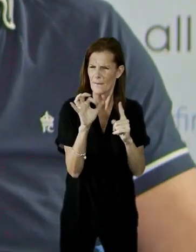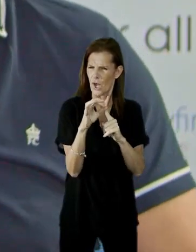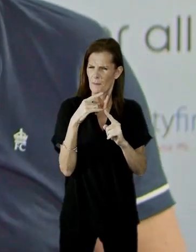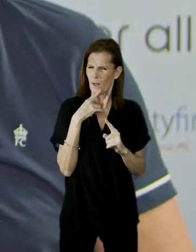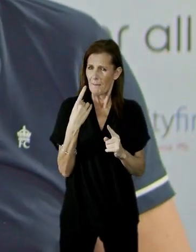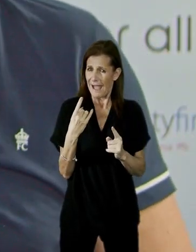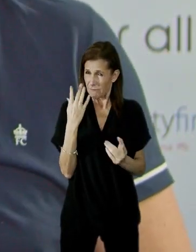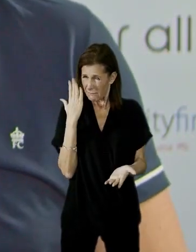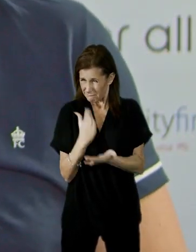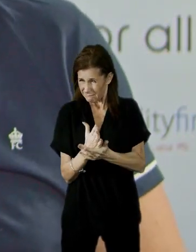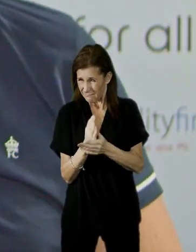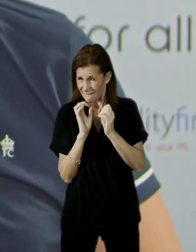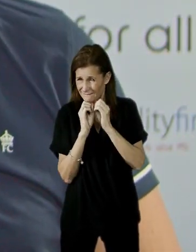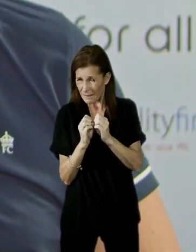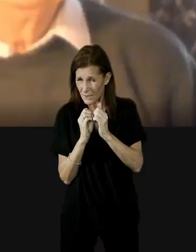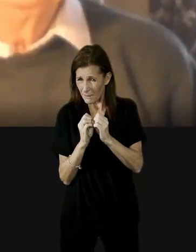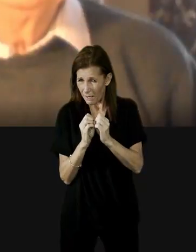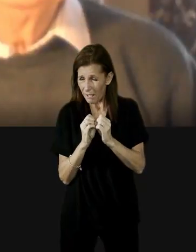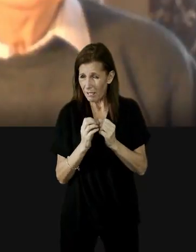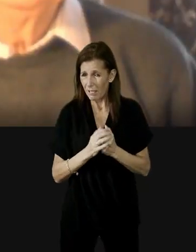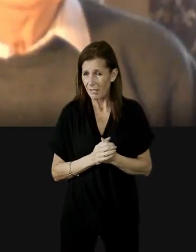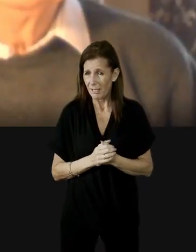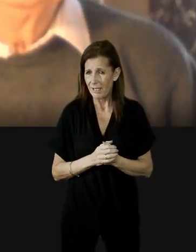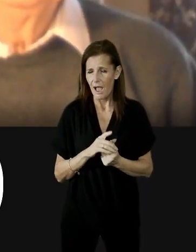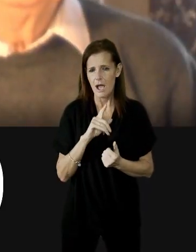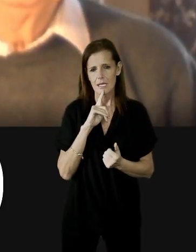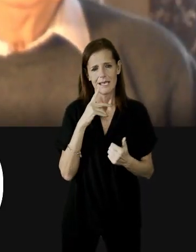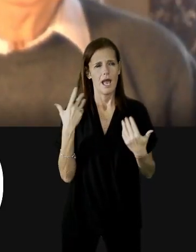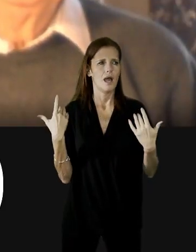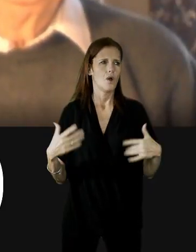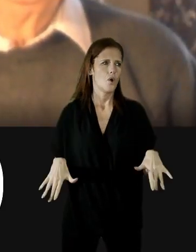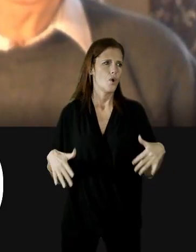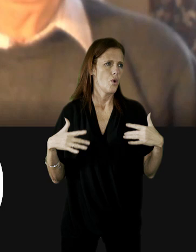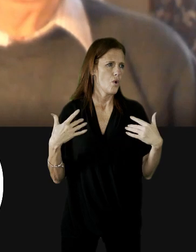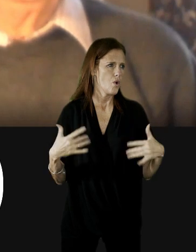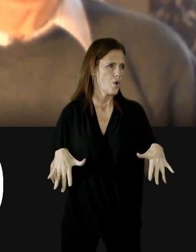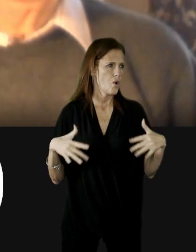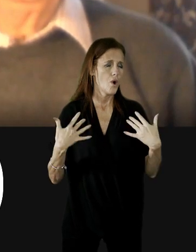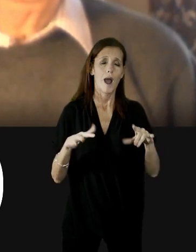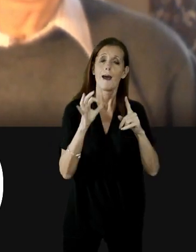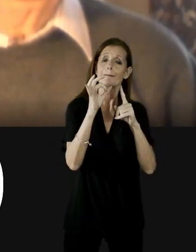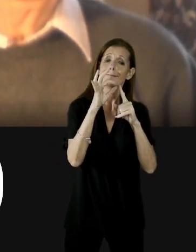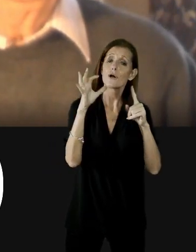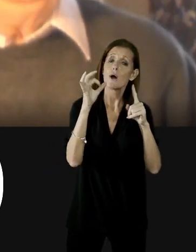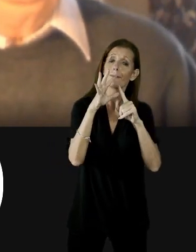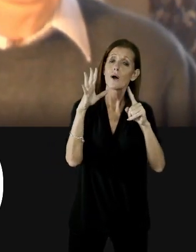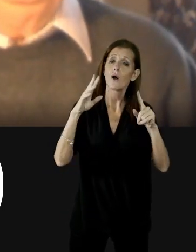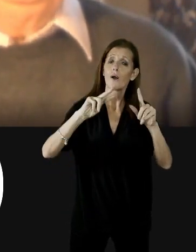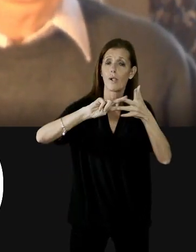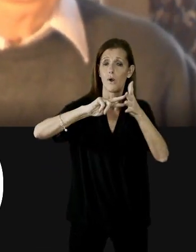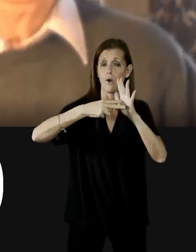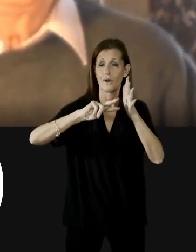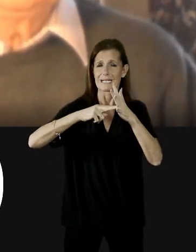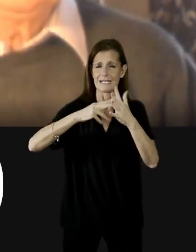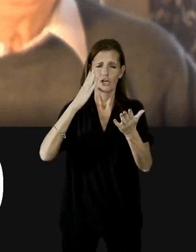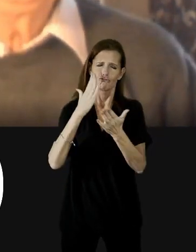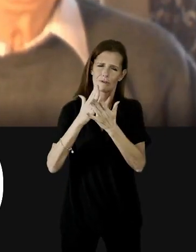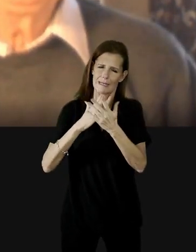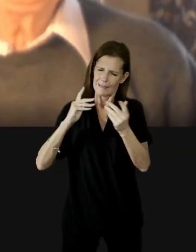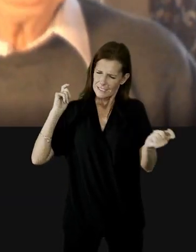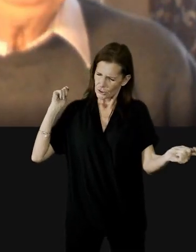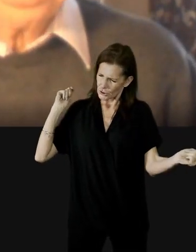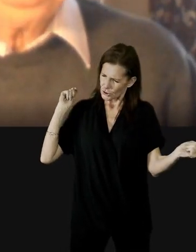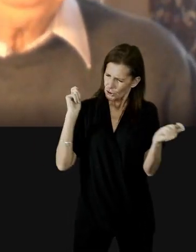Purple Pound? How valuable is it? Yeah, absolutely. So Purple is an organisation that aims